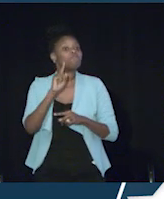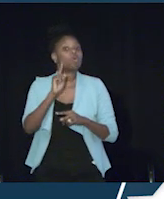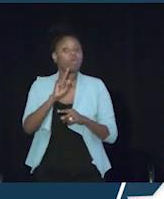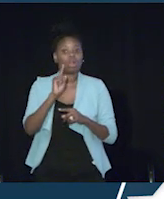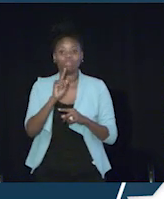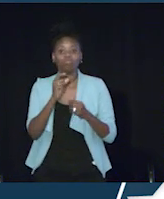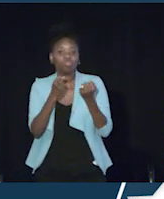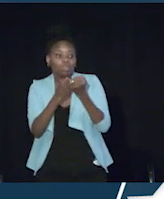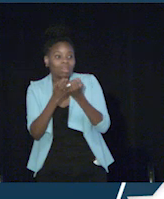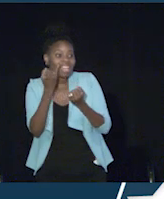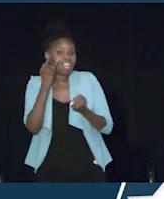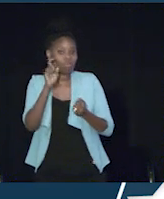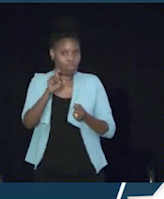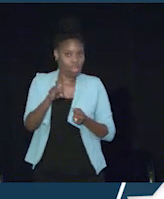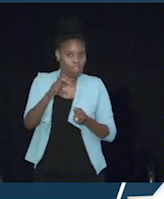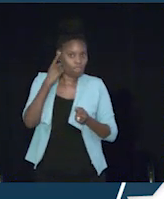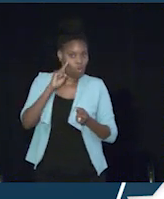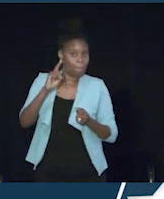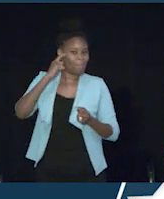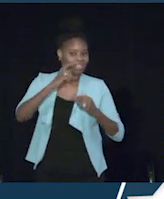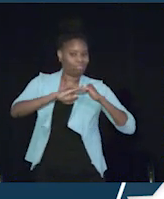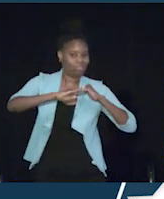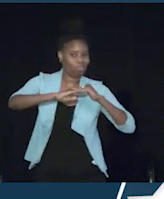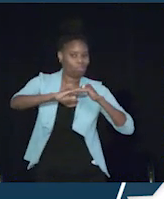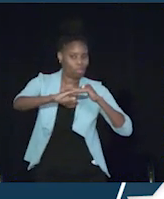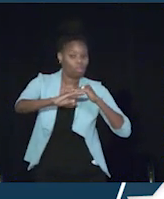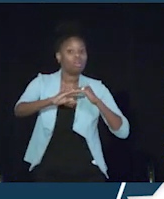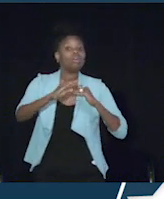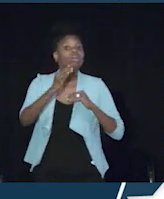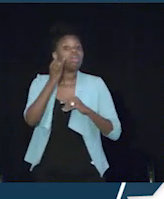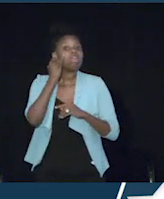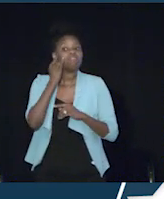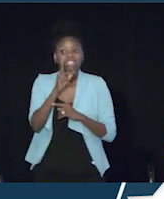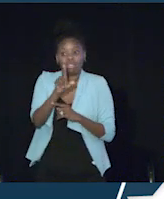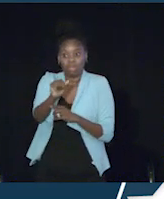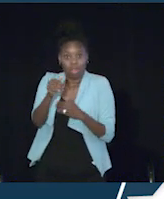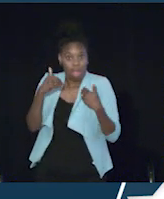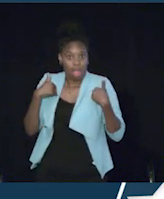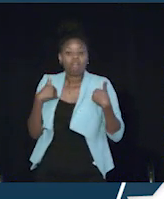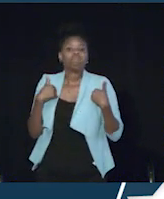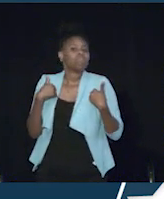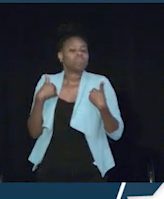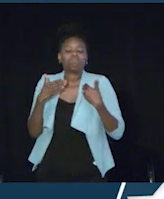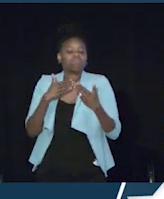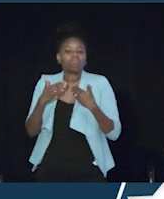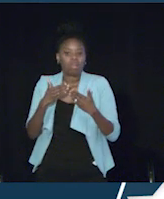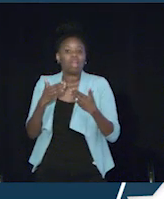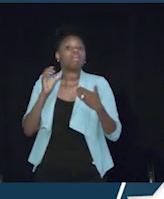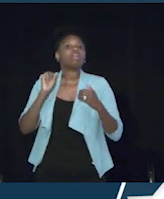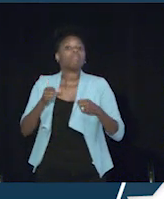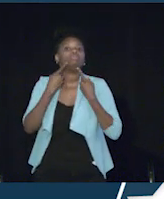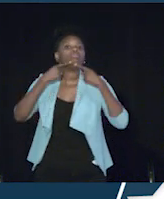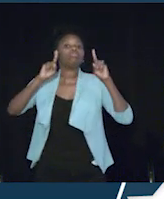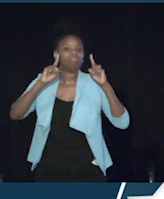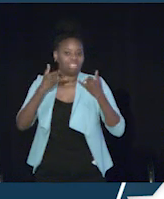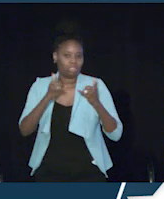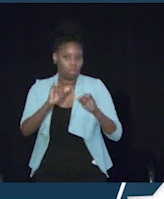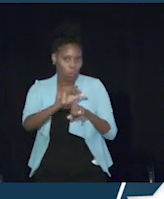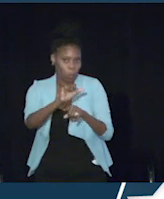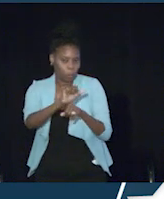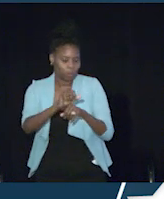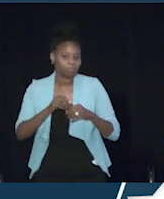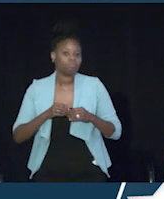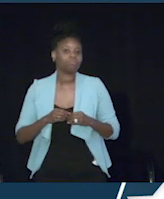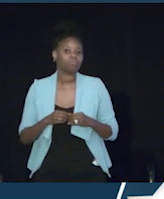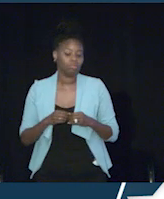needed to stabilize a person's disabilities so that they can be successful in employment. And then lastly,